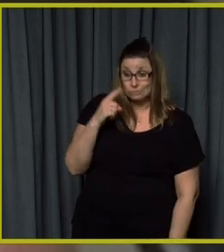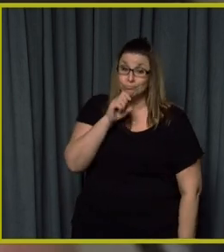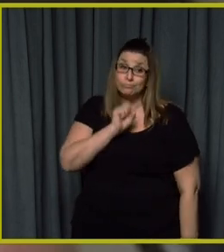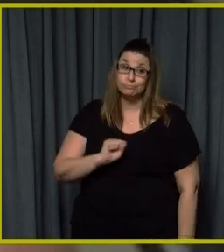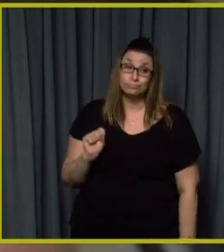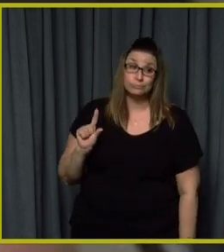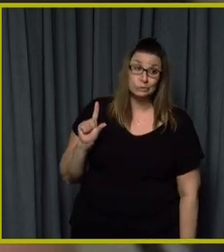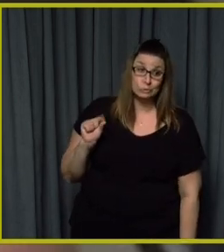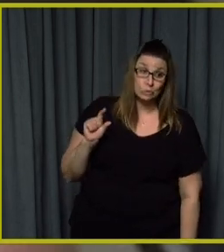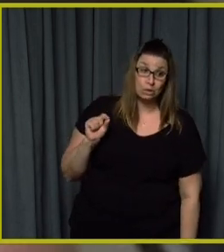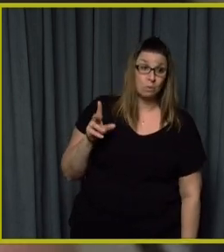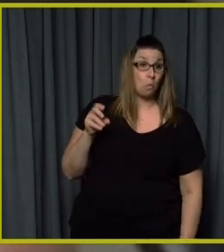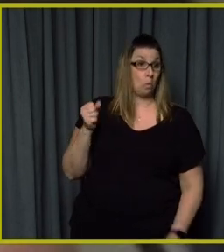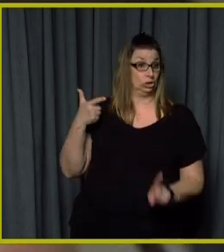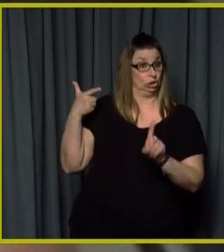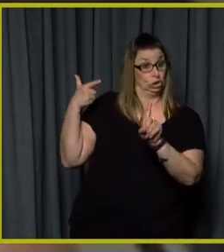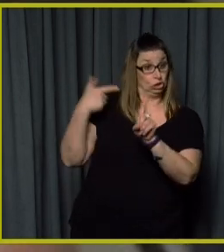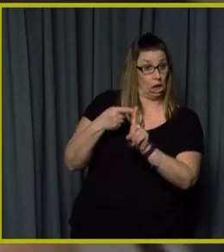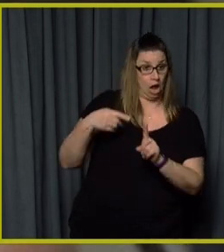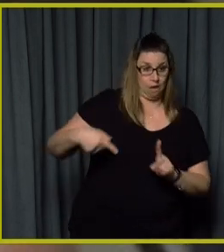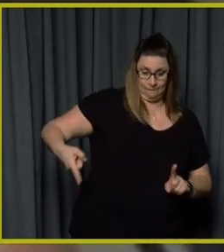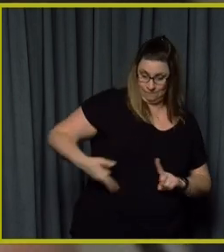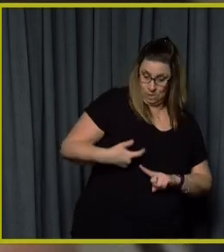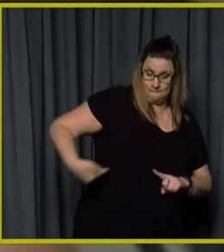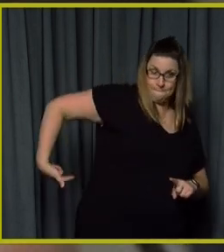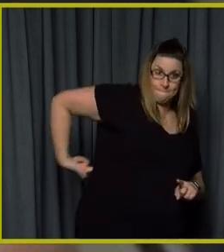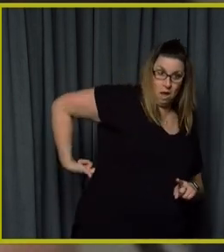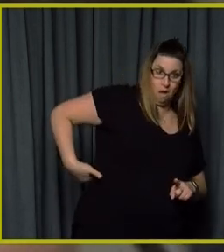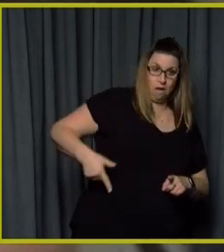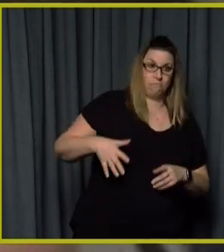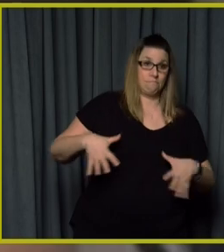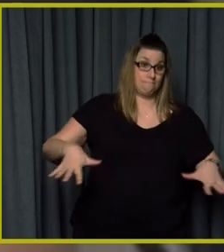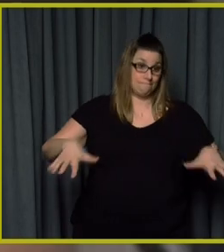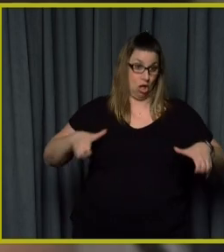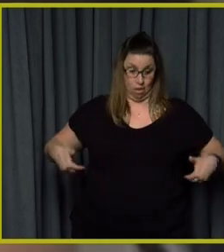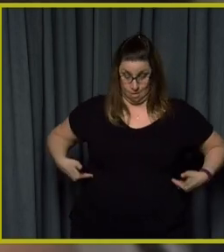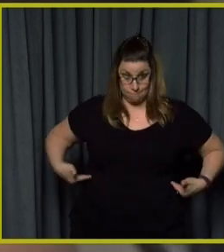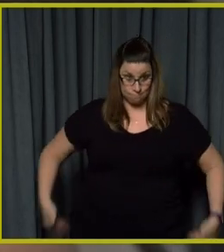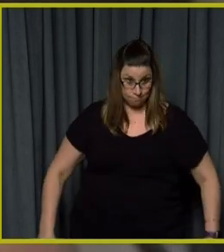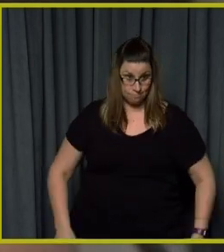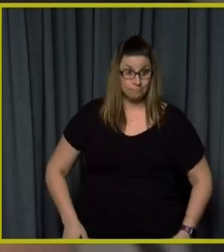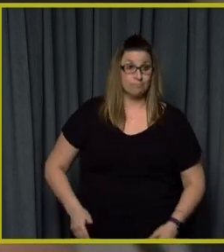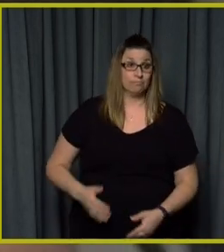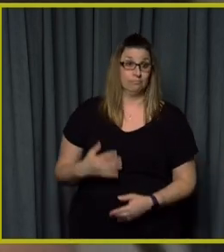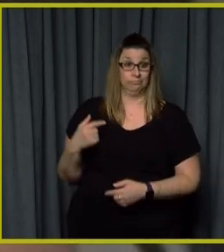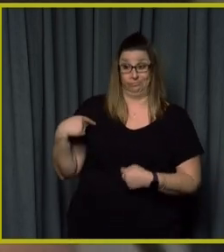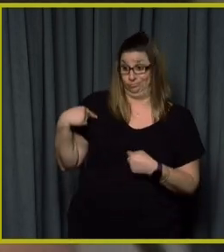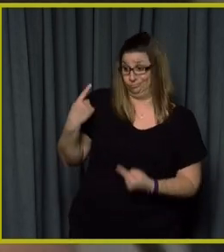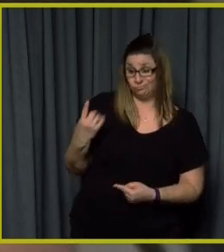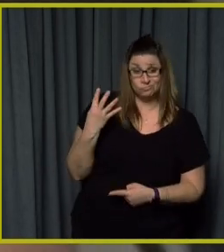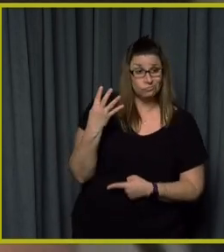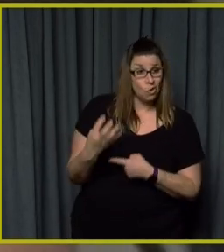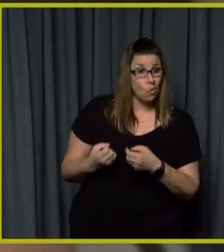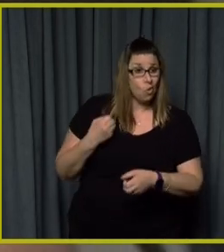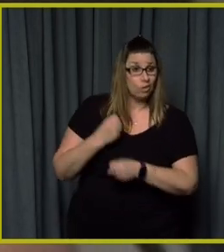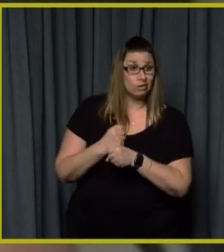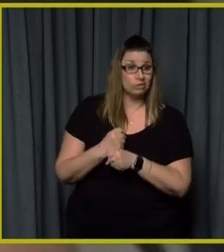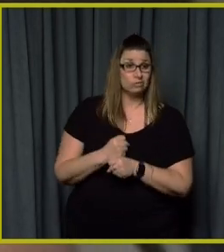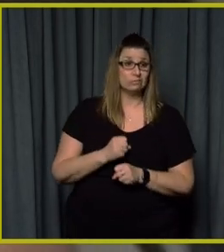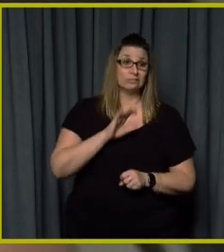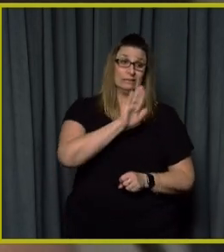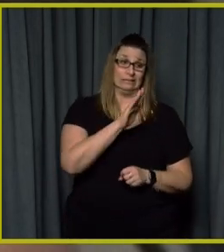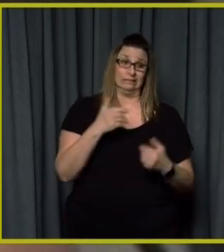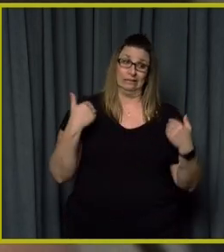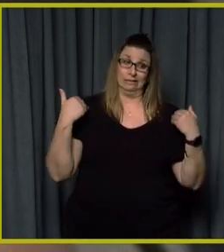now 43. He has spent the last 4 years with his health being in